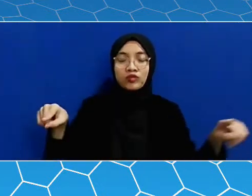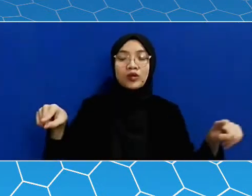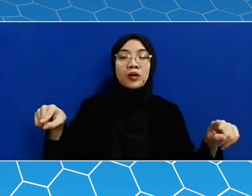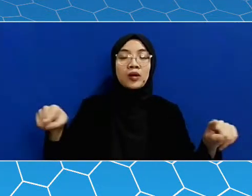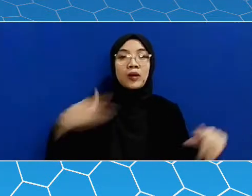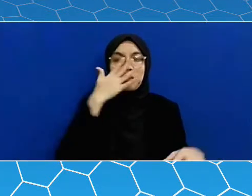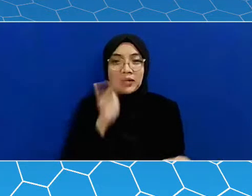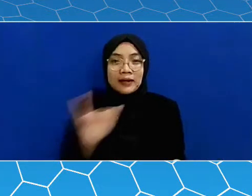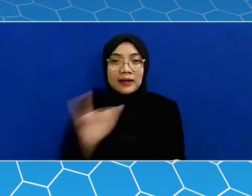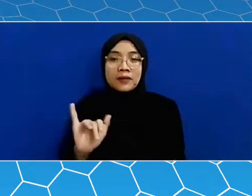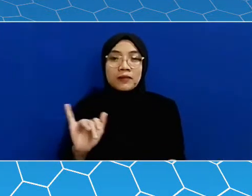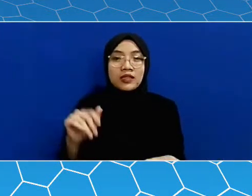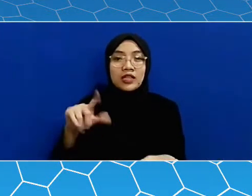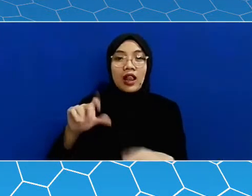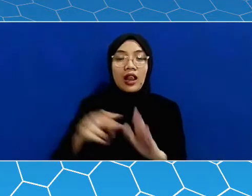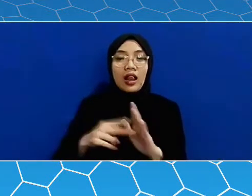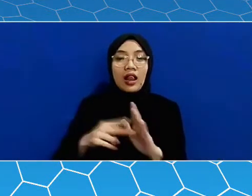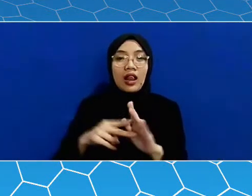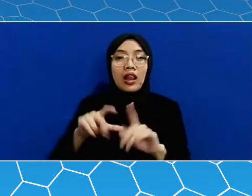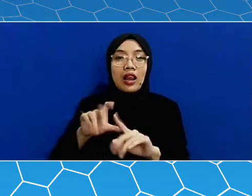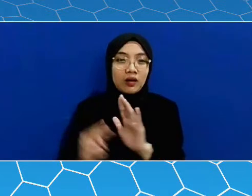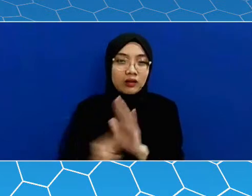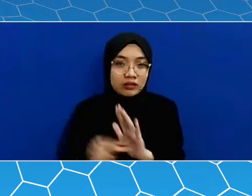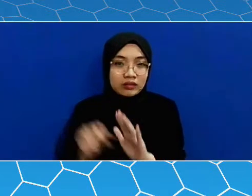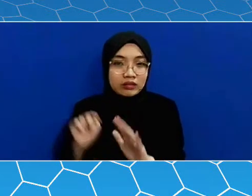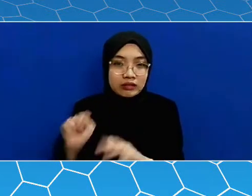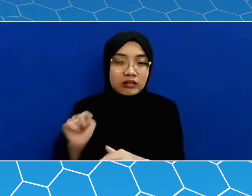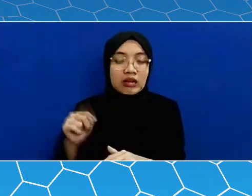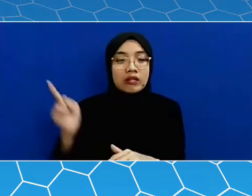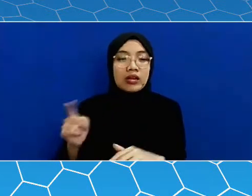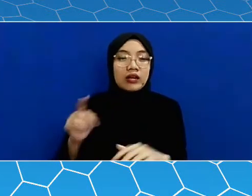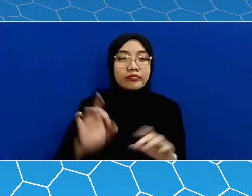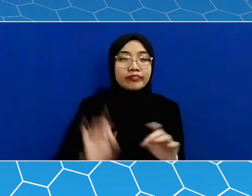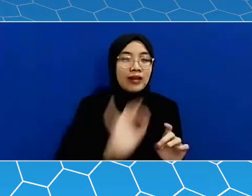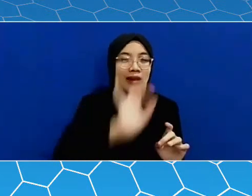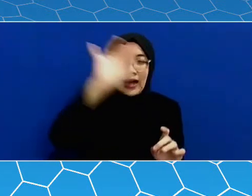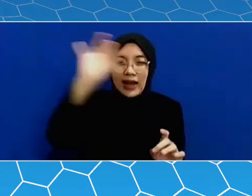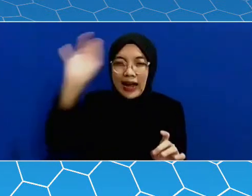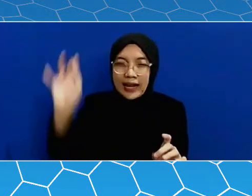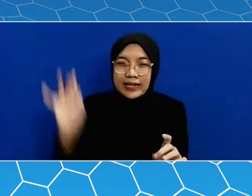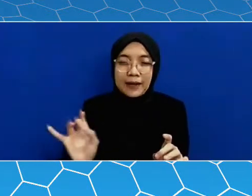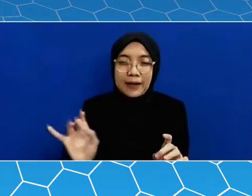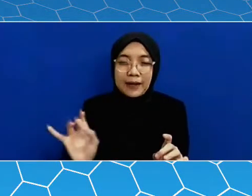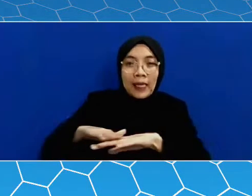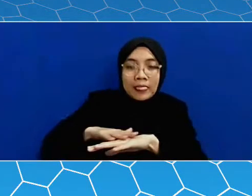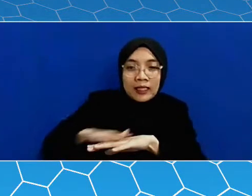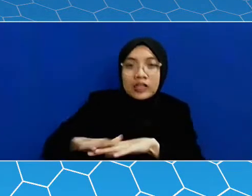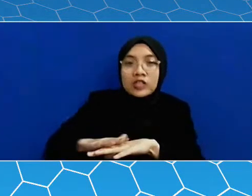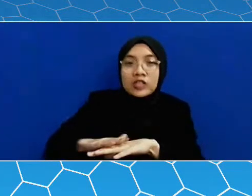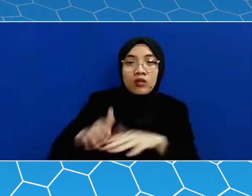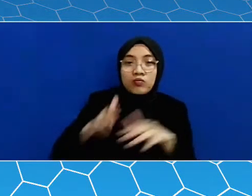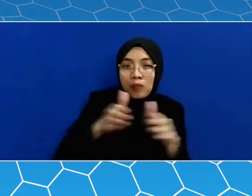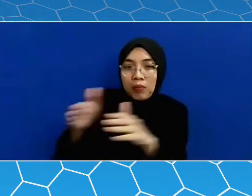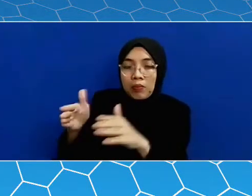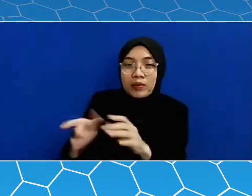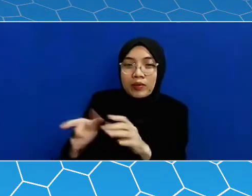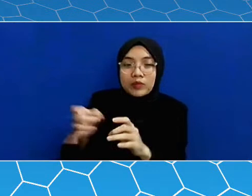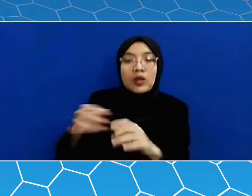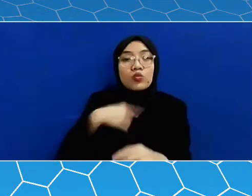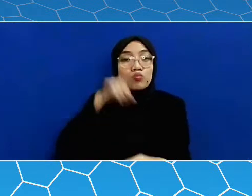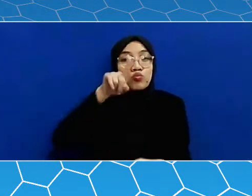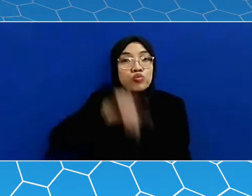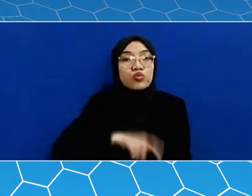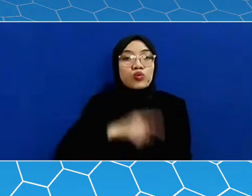significant ethnic diversity. So this is important in terms of translating our courses. And one of the other things we did during the pandemic